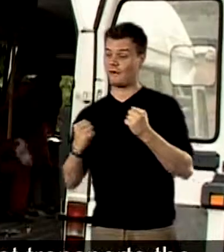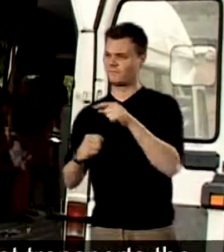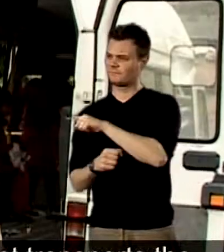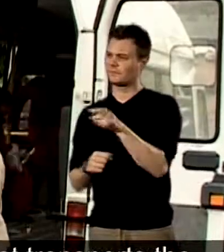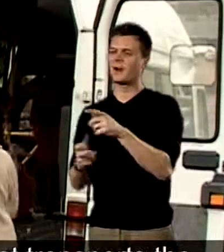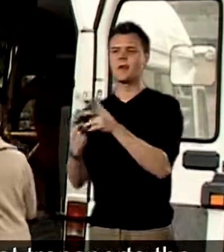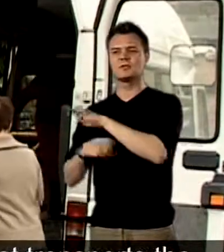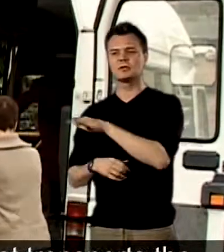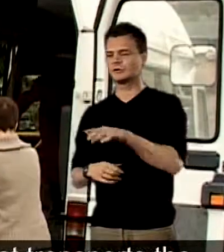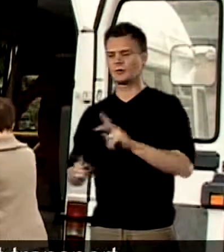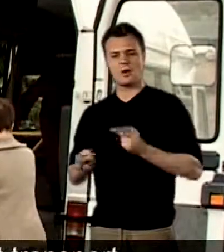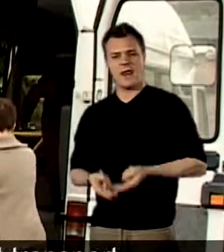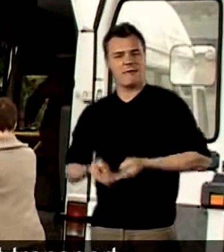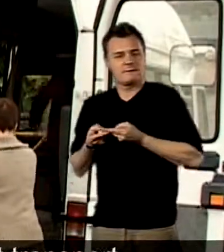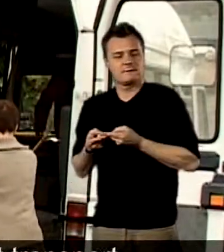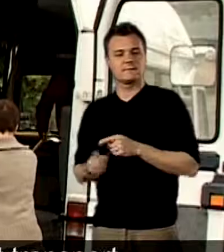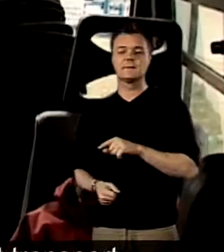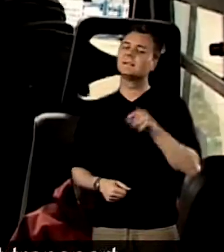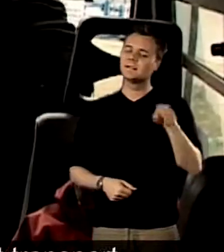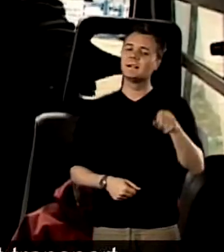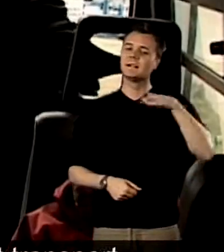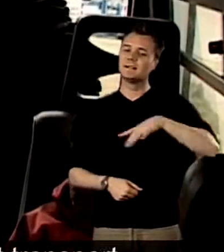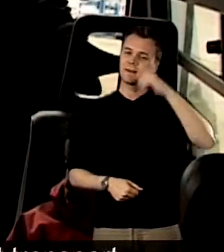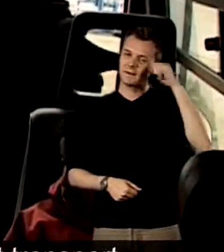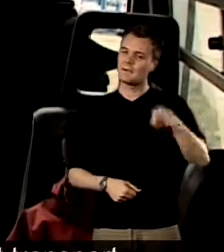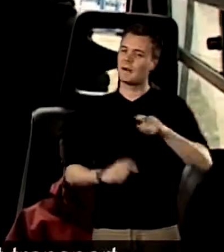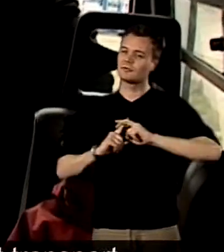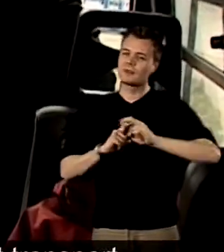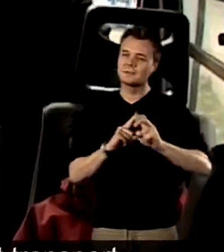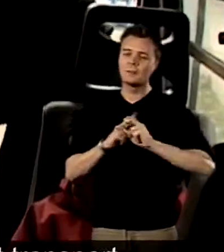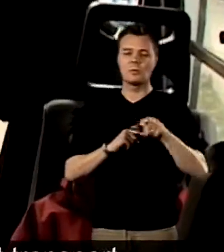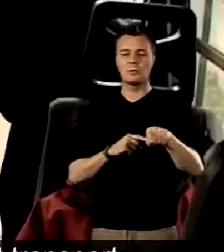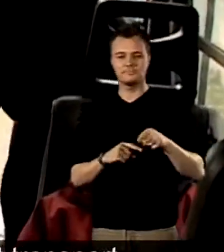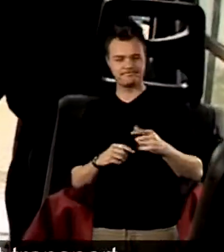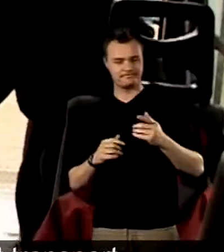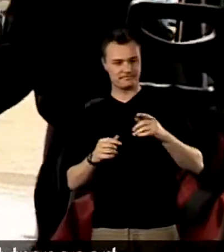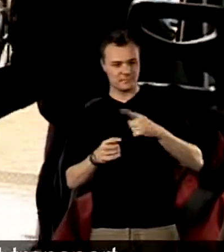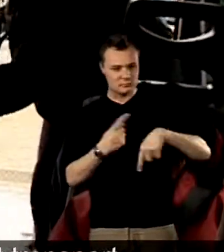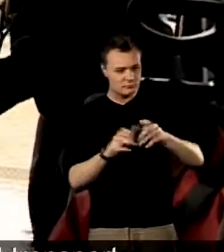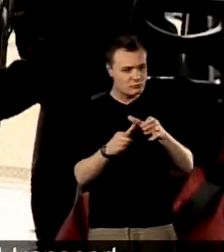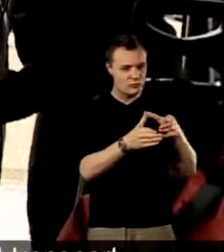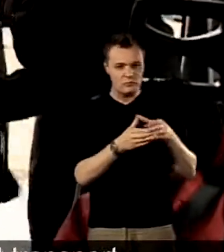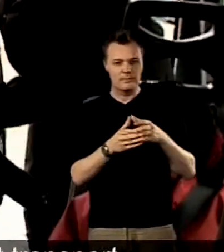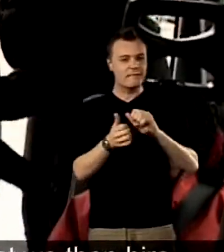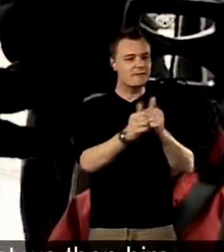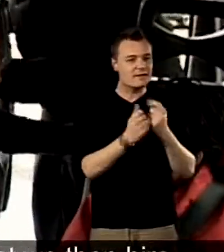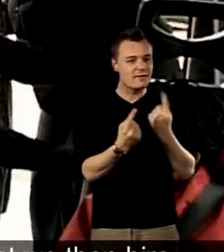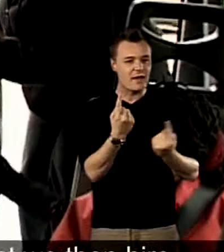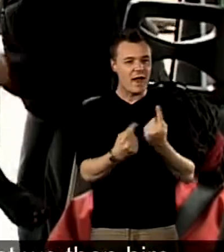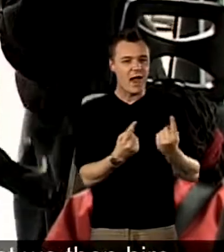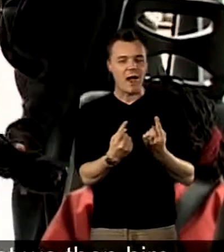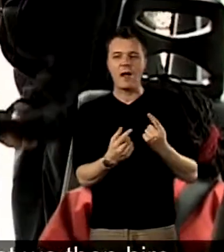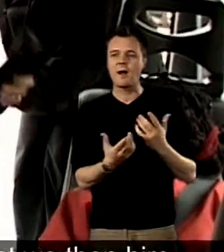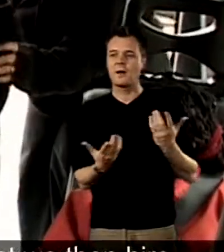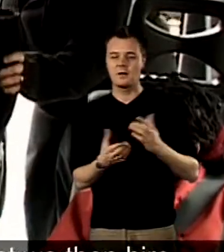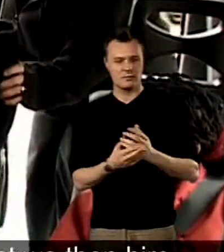doesn't have a tail lift. So it means we have to think about transport and friendships, which group will go with Aziz and Shaveen on a